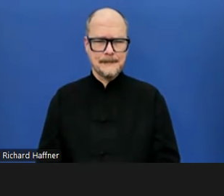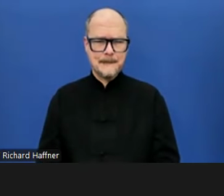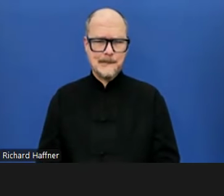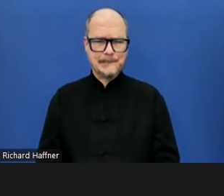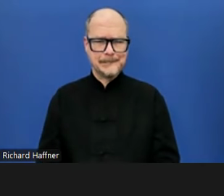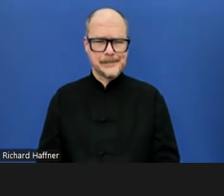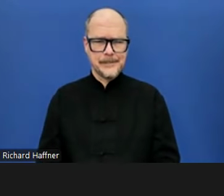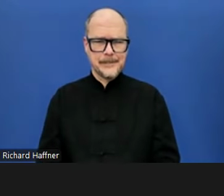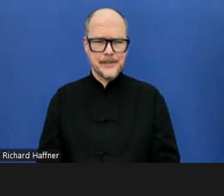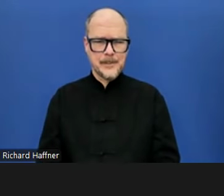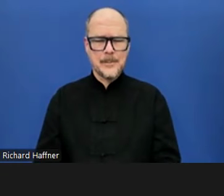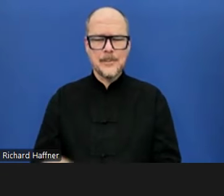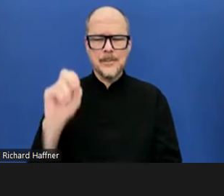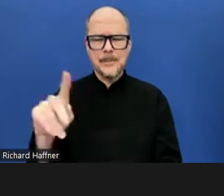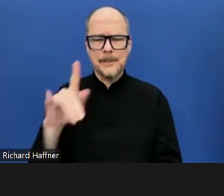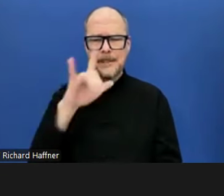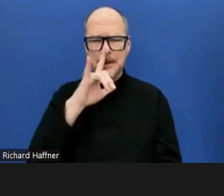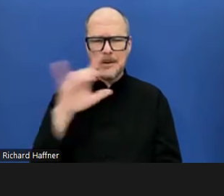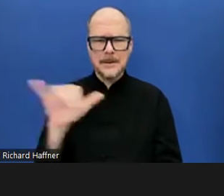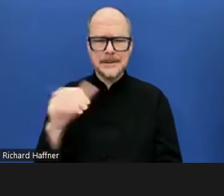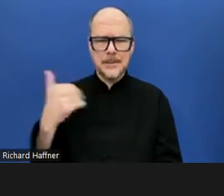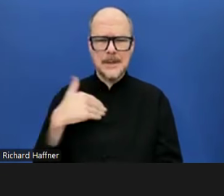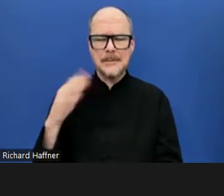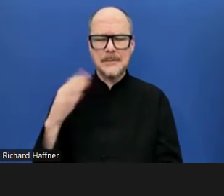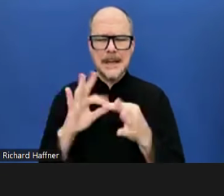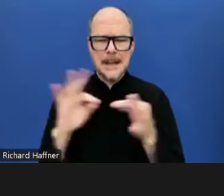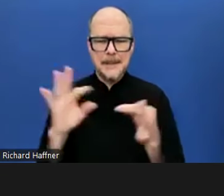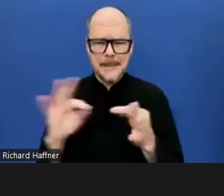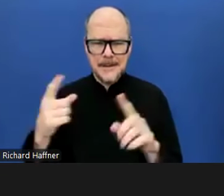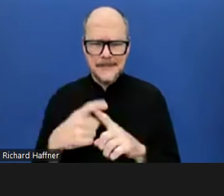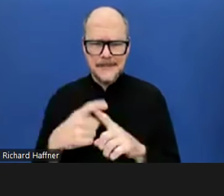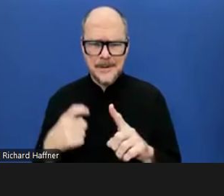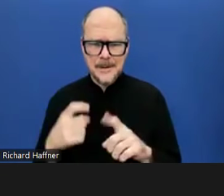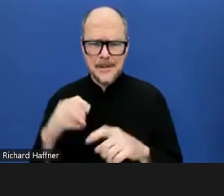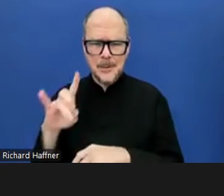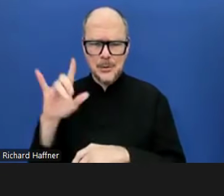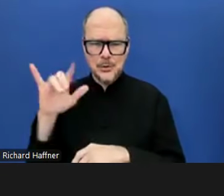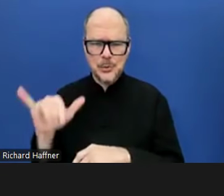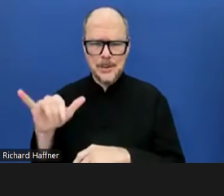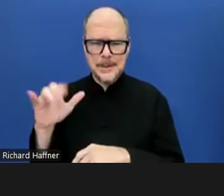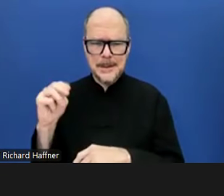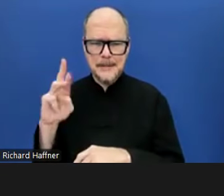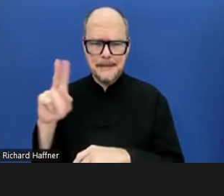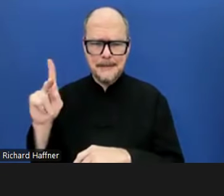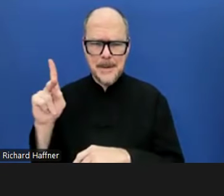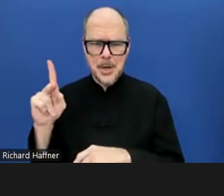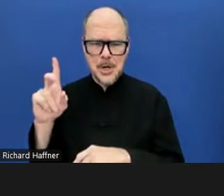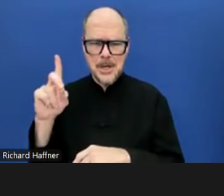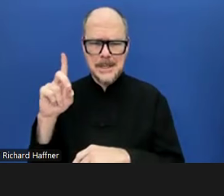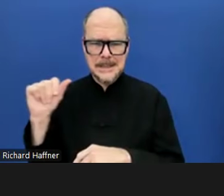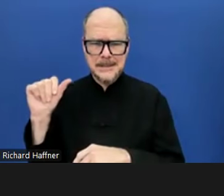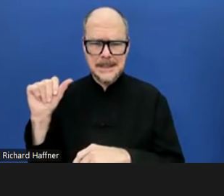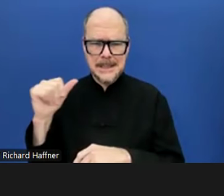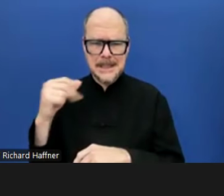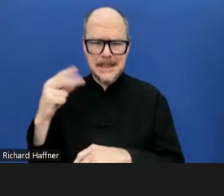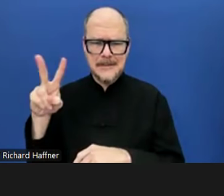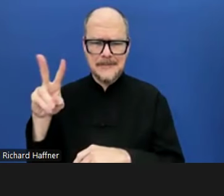It looks like we have a public comment from Judy Mark, Disability Voices.